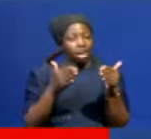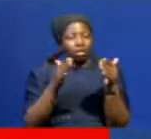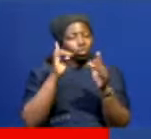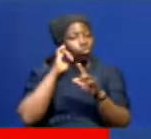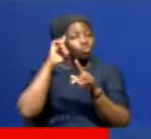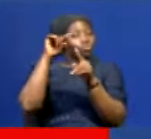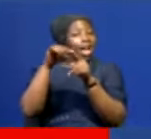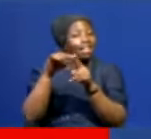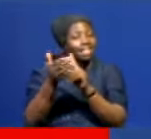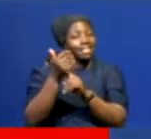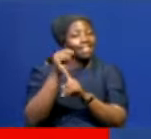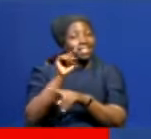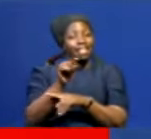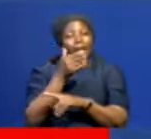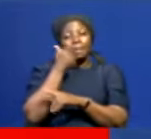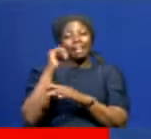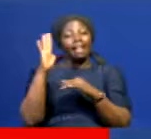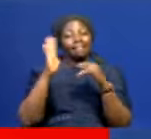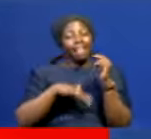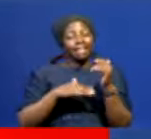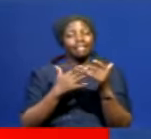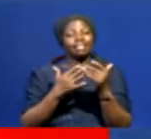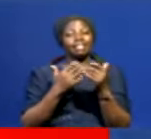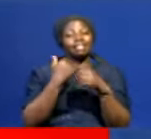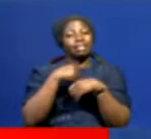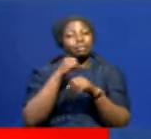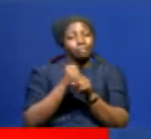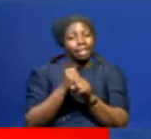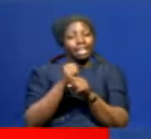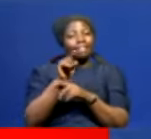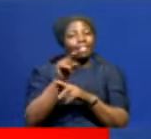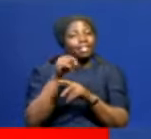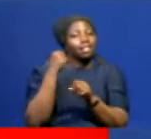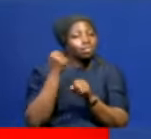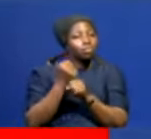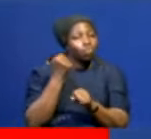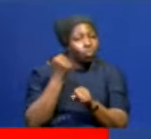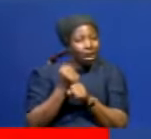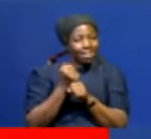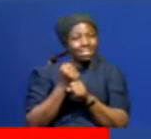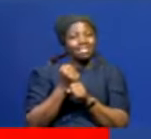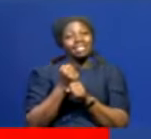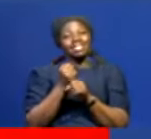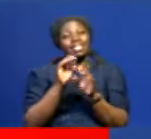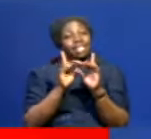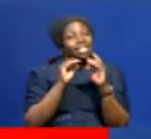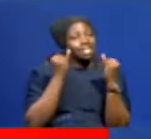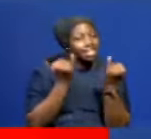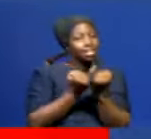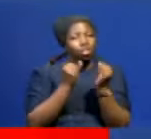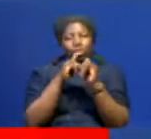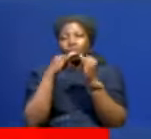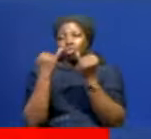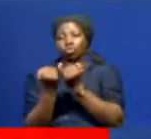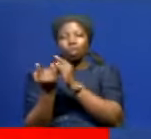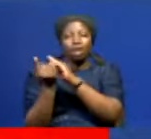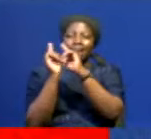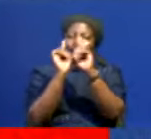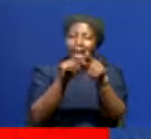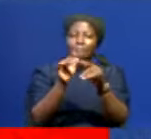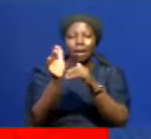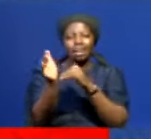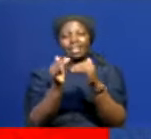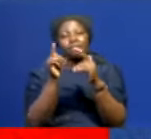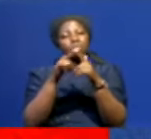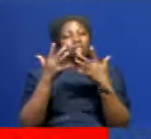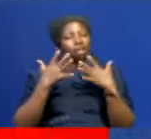towards this better than taking the operationalization entities closer to the people on the ground where real